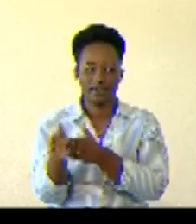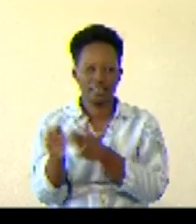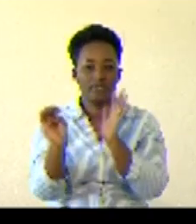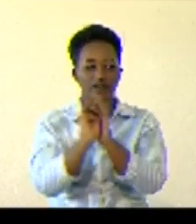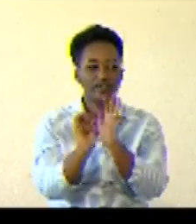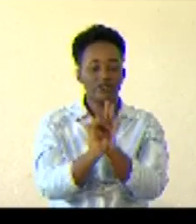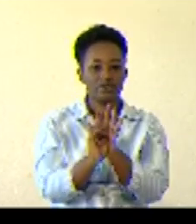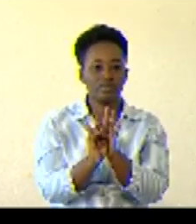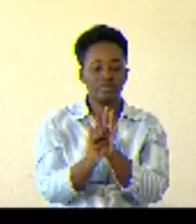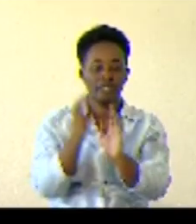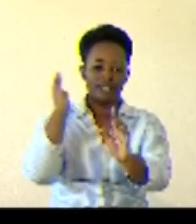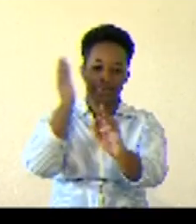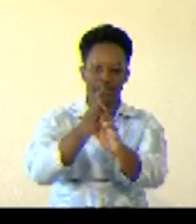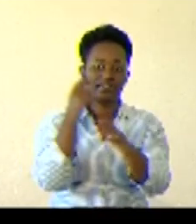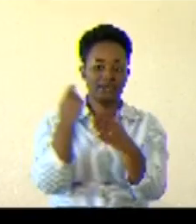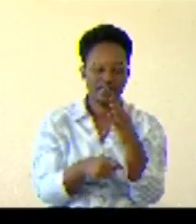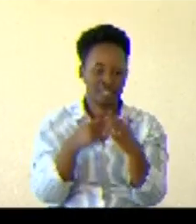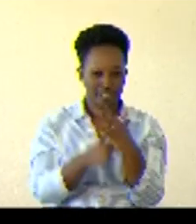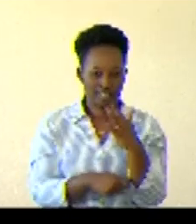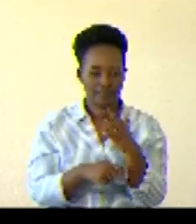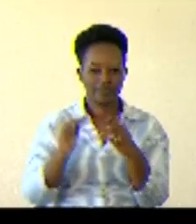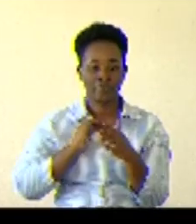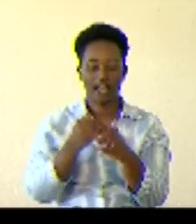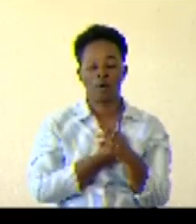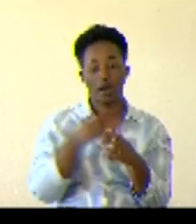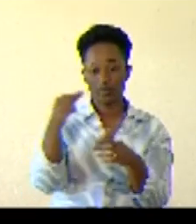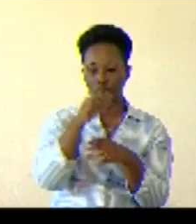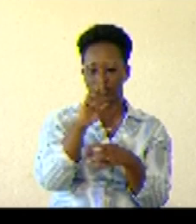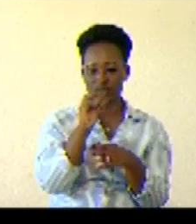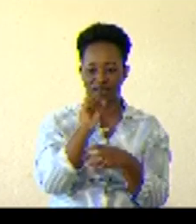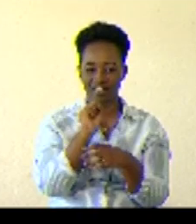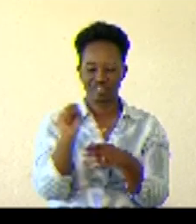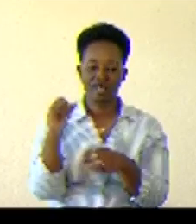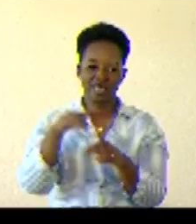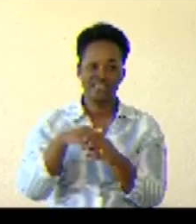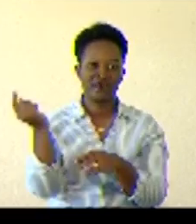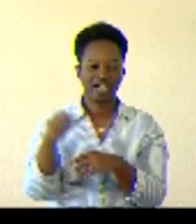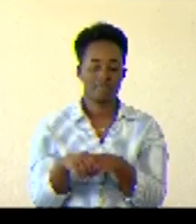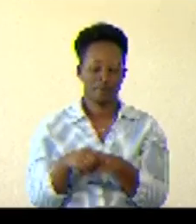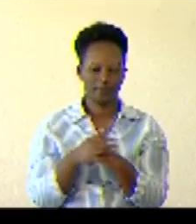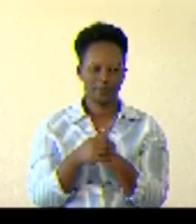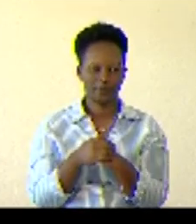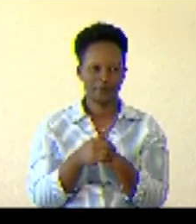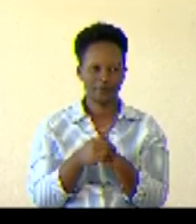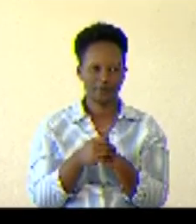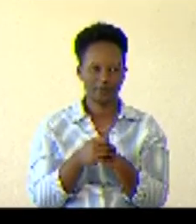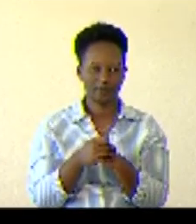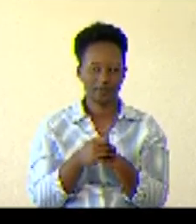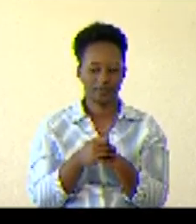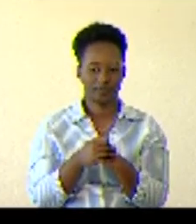like direct taxes. So our gross income now, what will be our gross